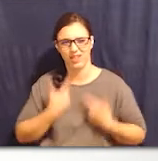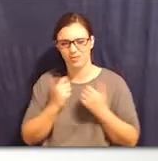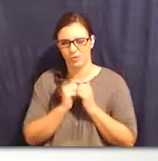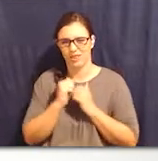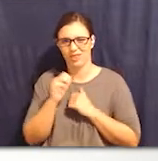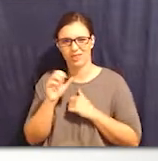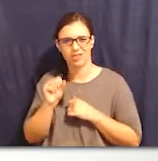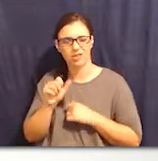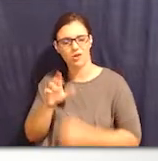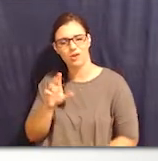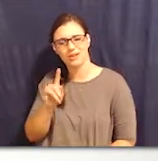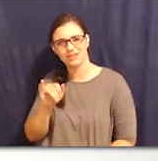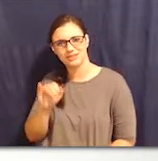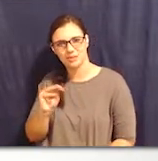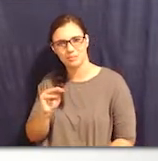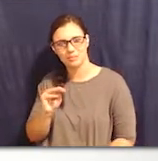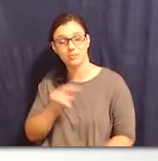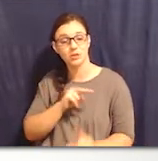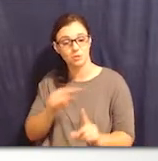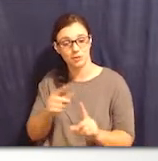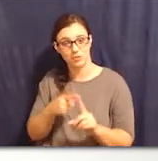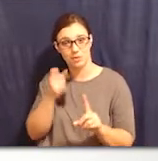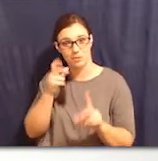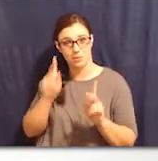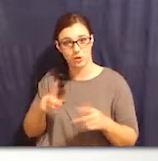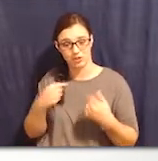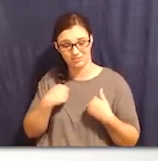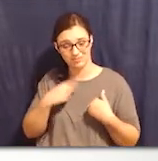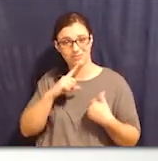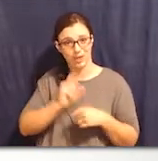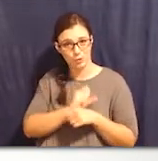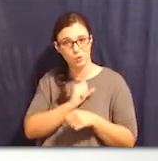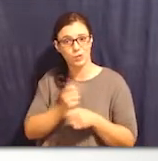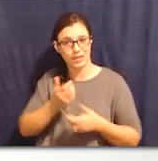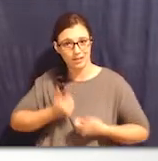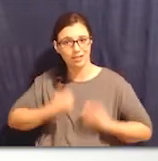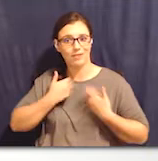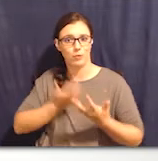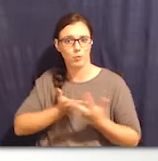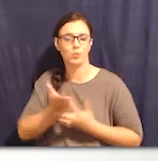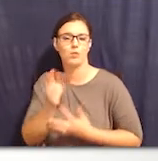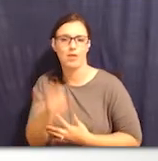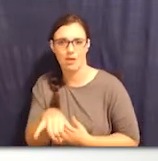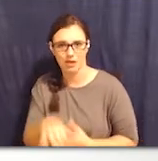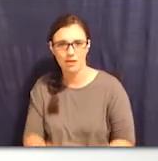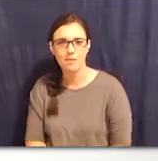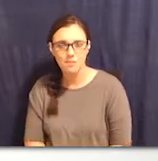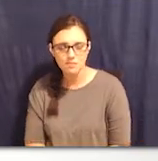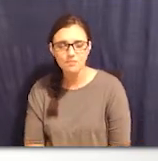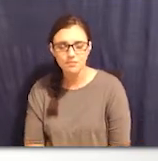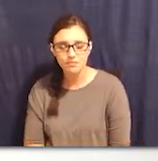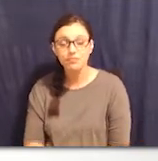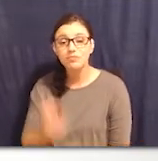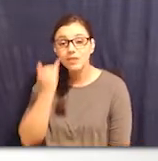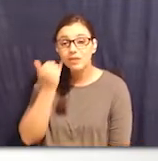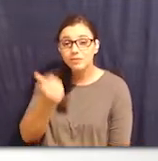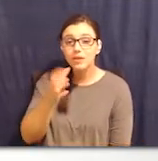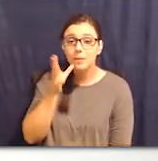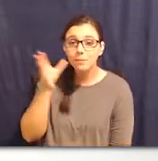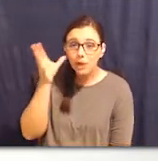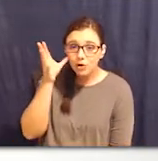of life on the autism spectrum, told from the perspective of someone who actually lived through